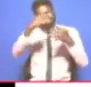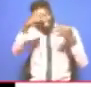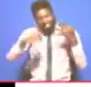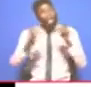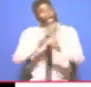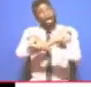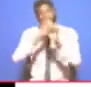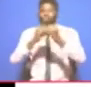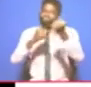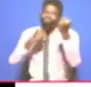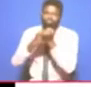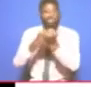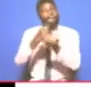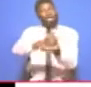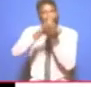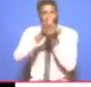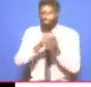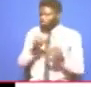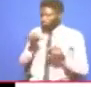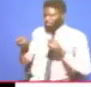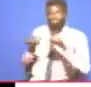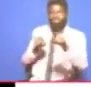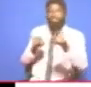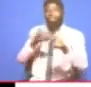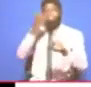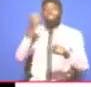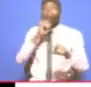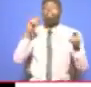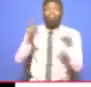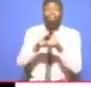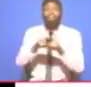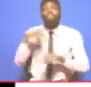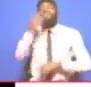you. Which of the two is a better brother and a bigger brother?